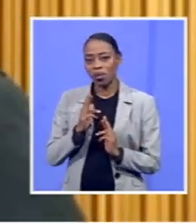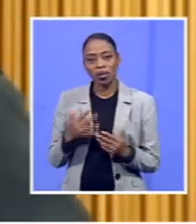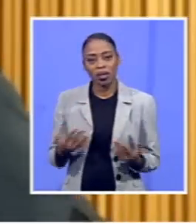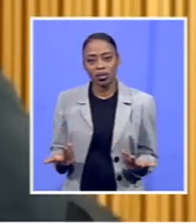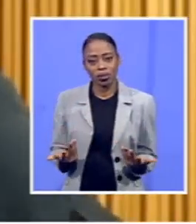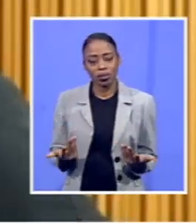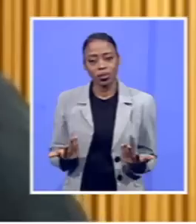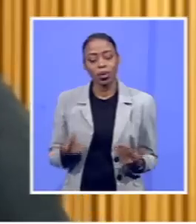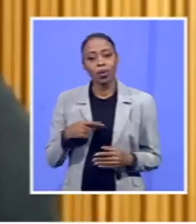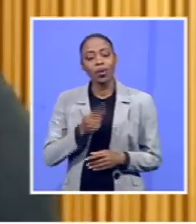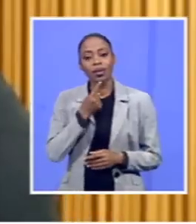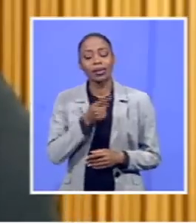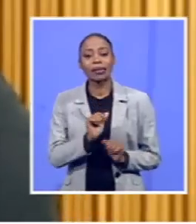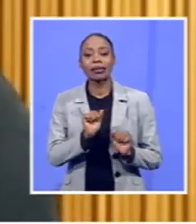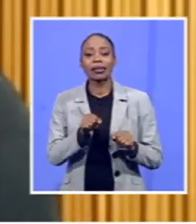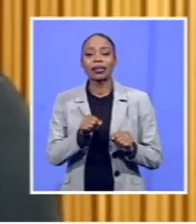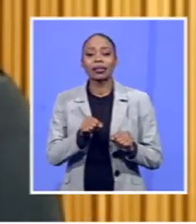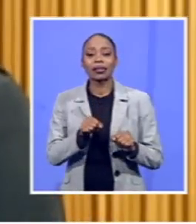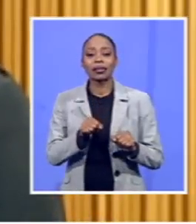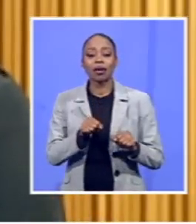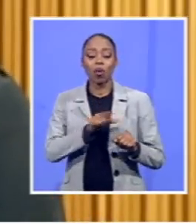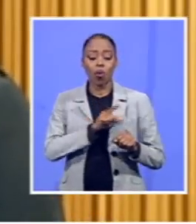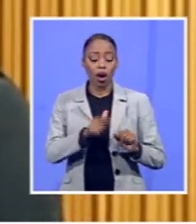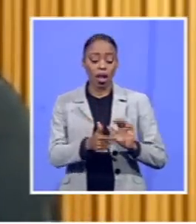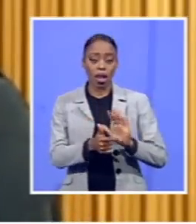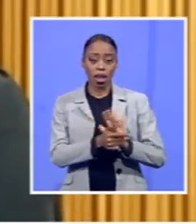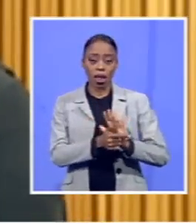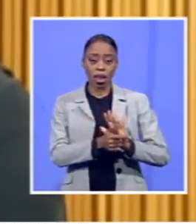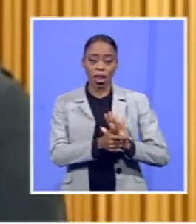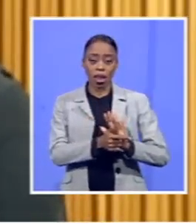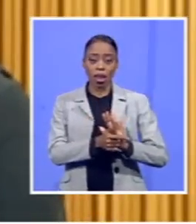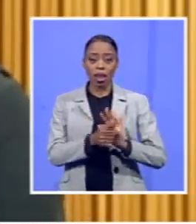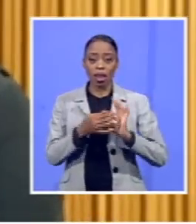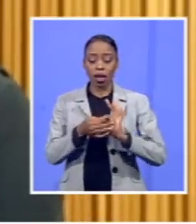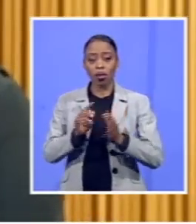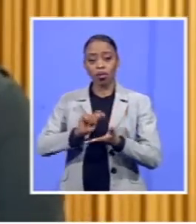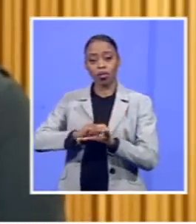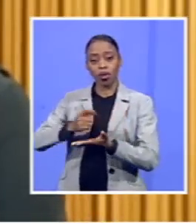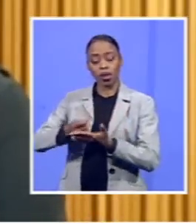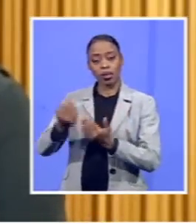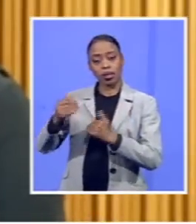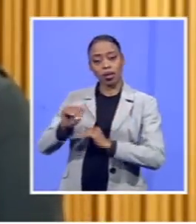We say, in respect of the ground of illegality relating to the interpretation section